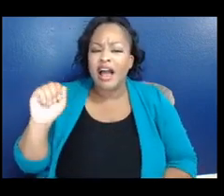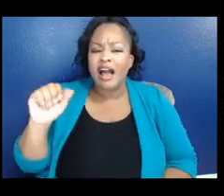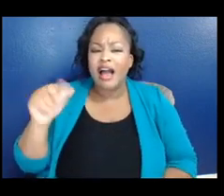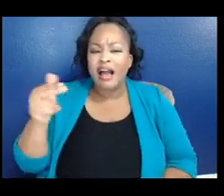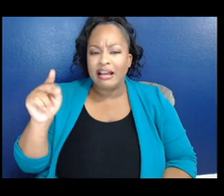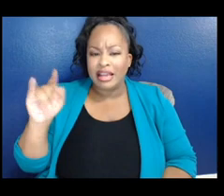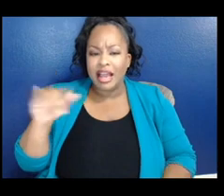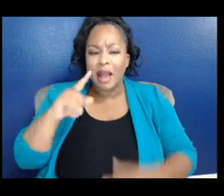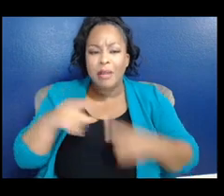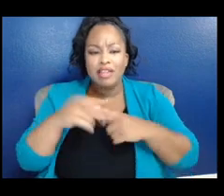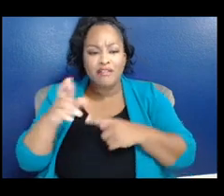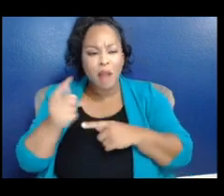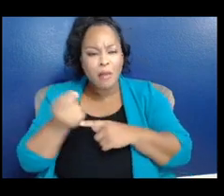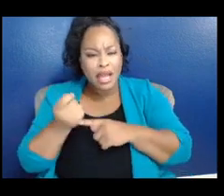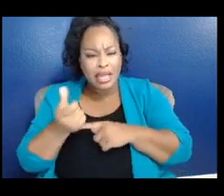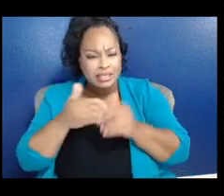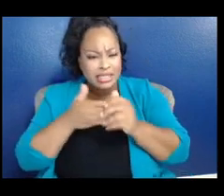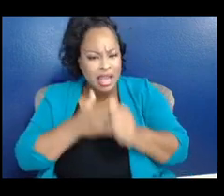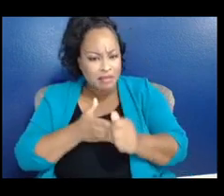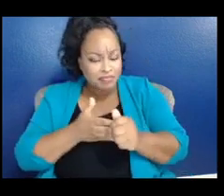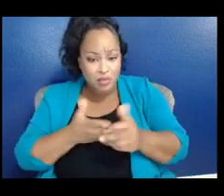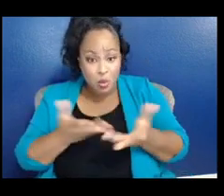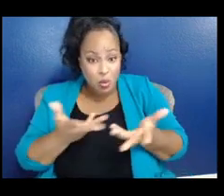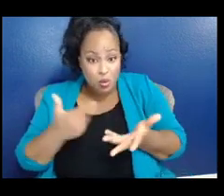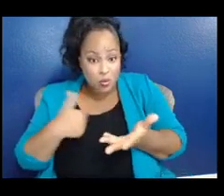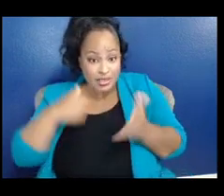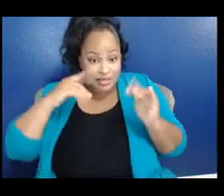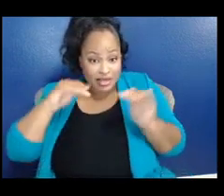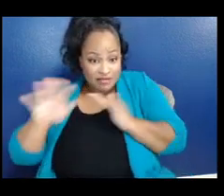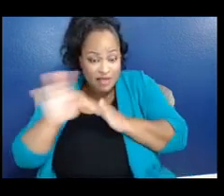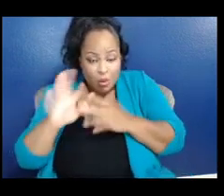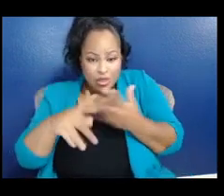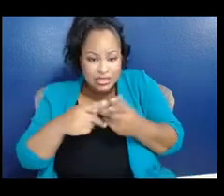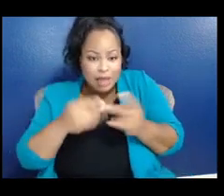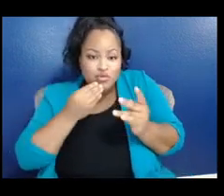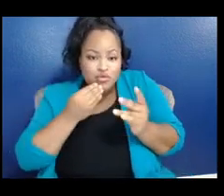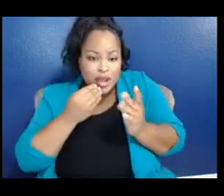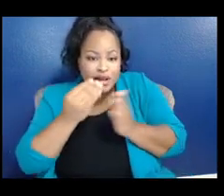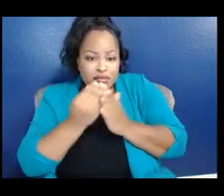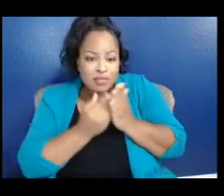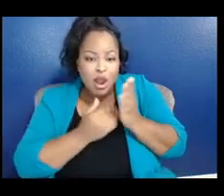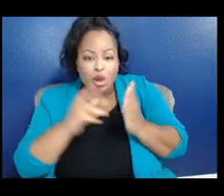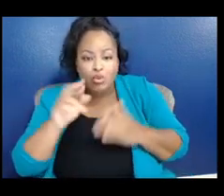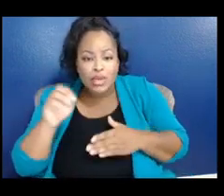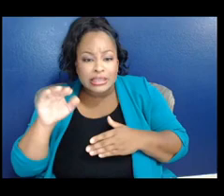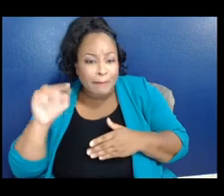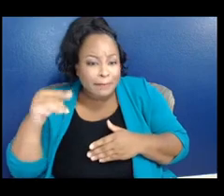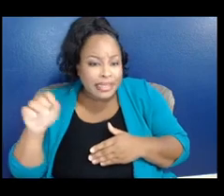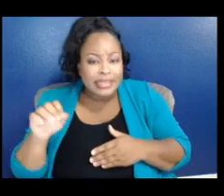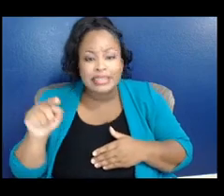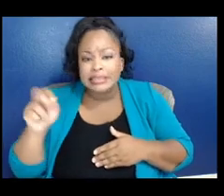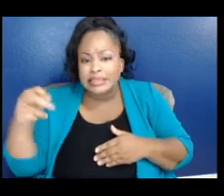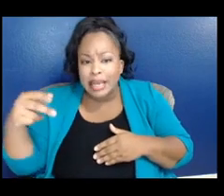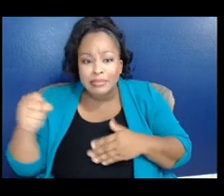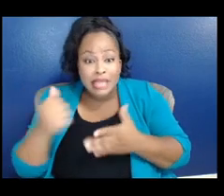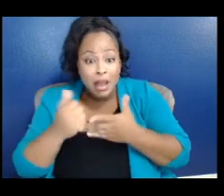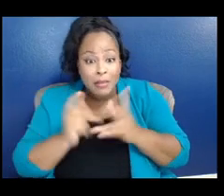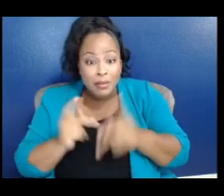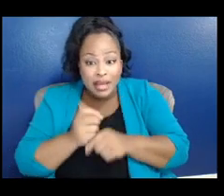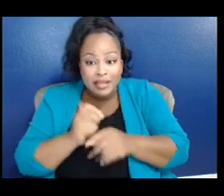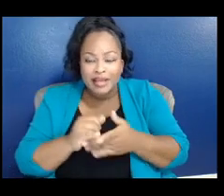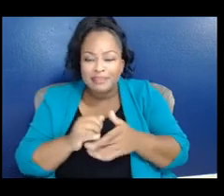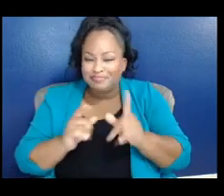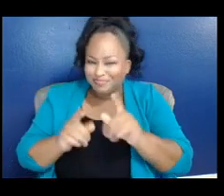guide. What can we expect to find? What types of recipes or tips and how can people grab that?